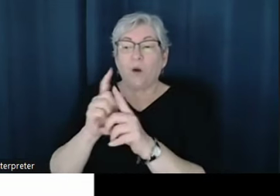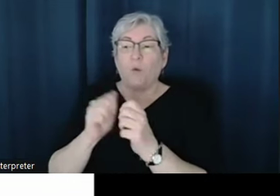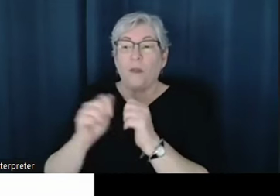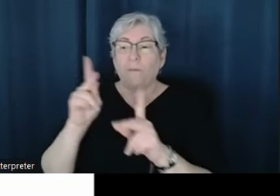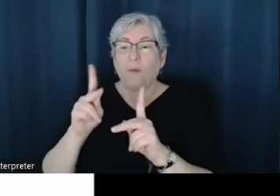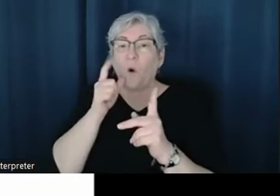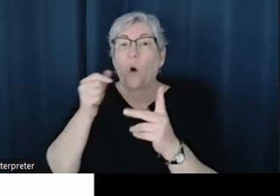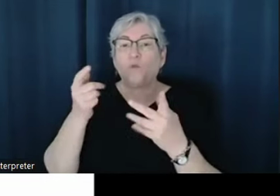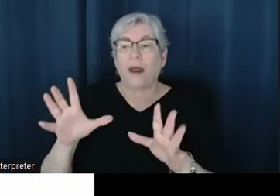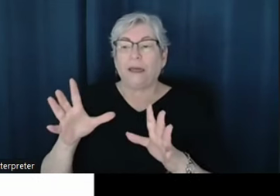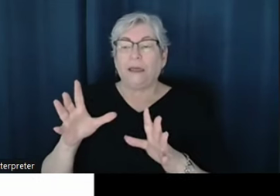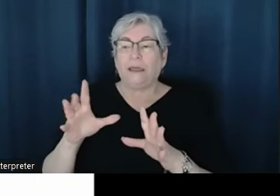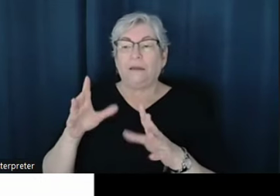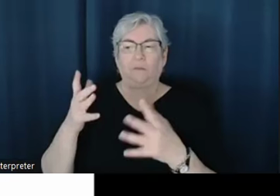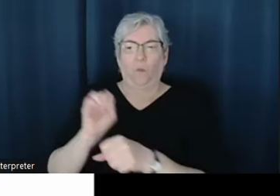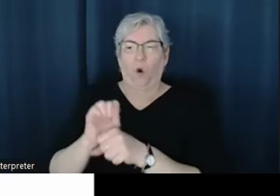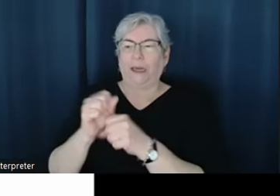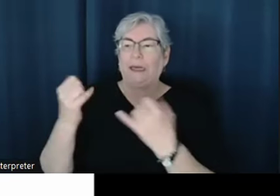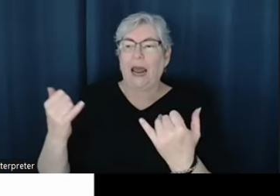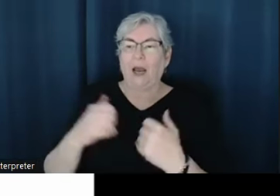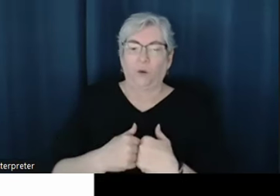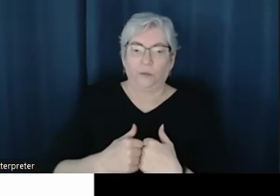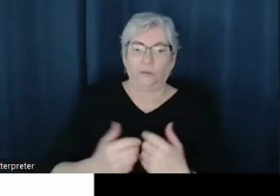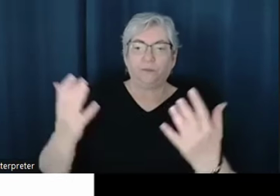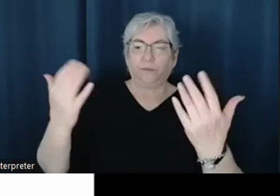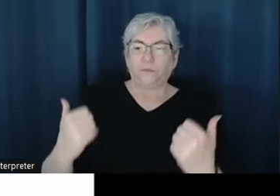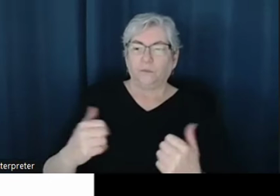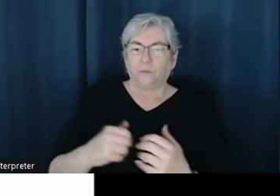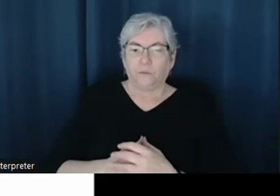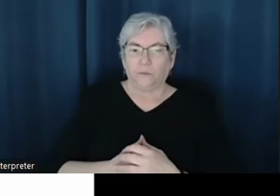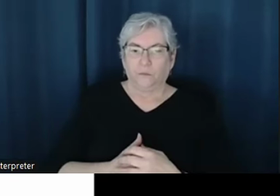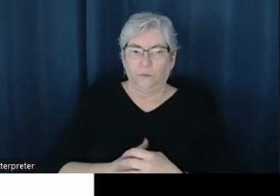already competitively employed. Next slide.